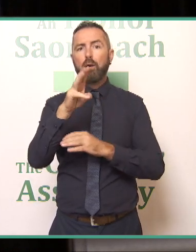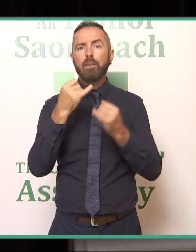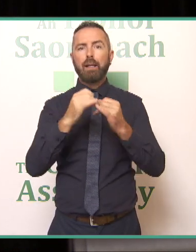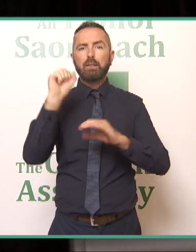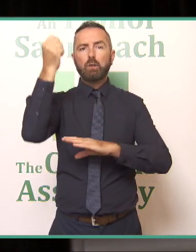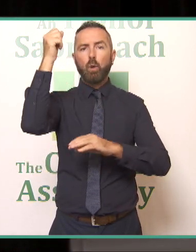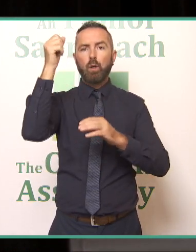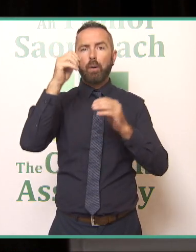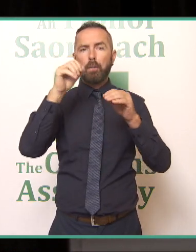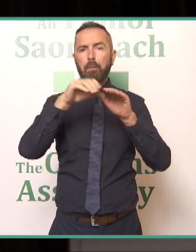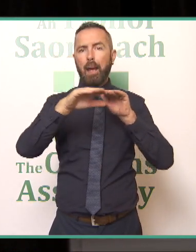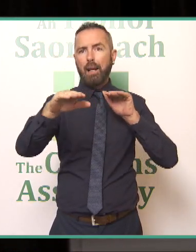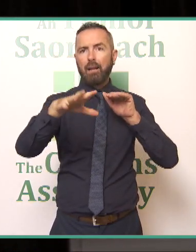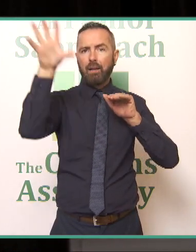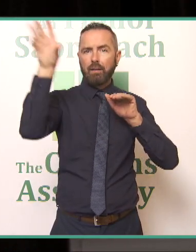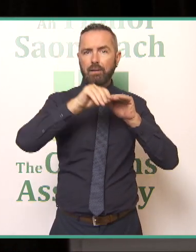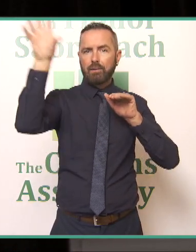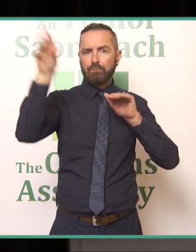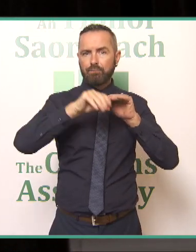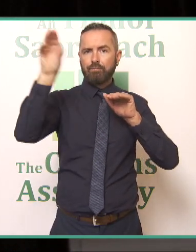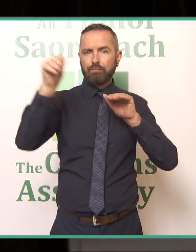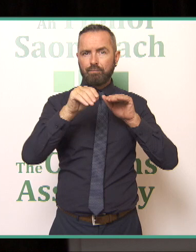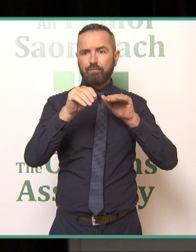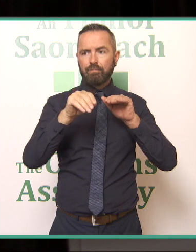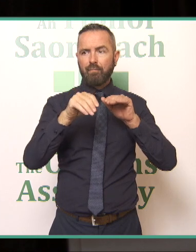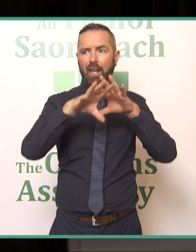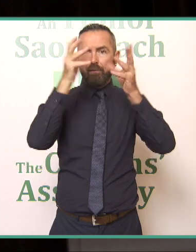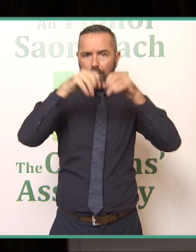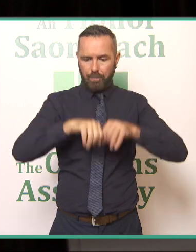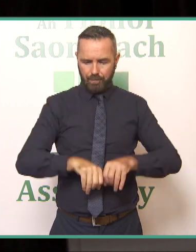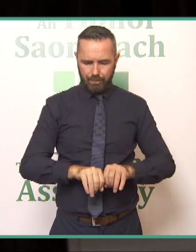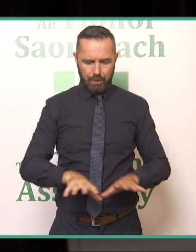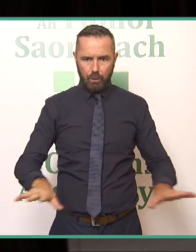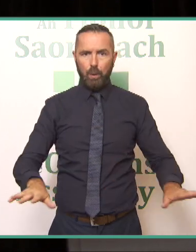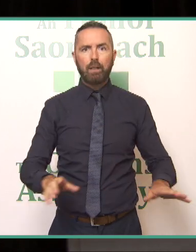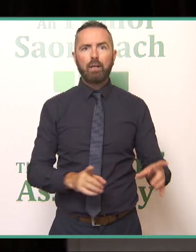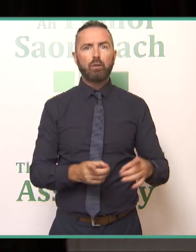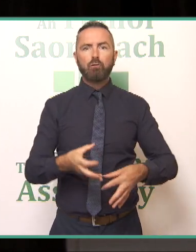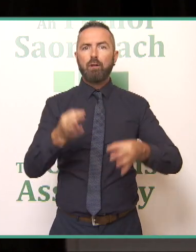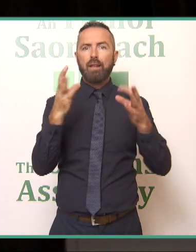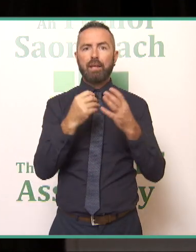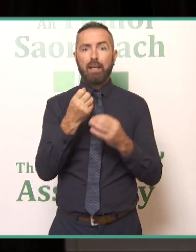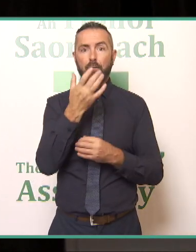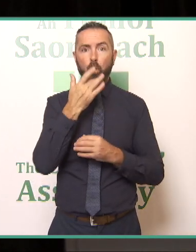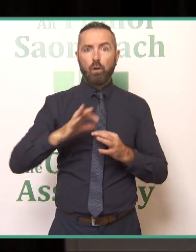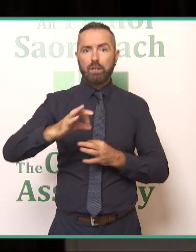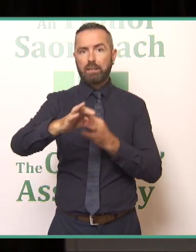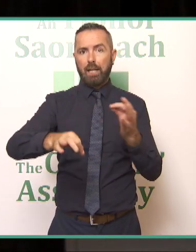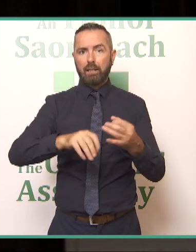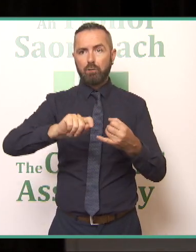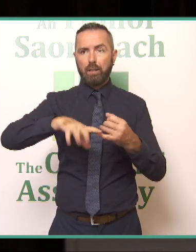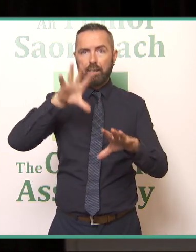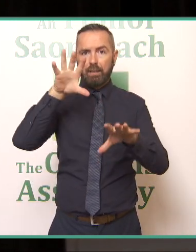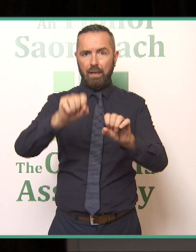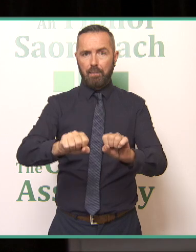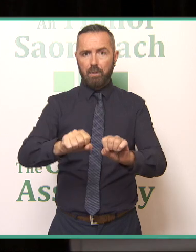They're capturing sunlight, pumping exudates down into the soil, doing great things. We've got our water cycle, capturing water, infiltrating